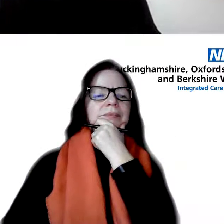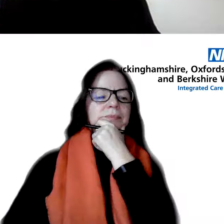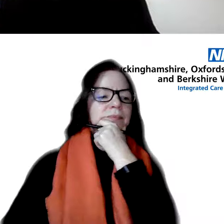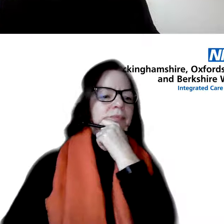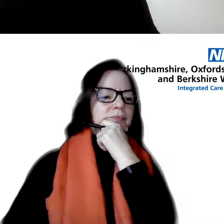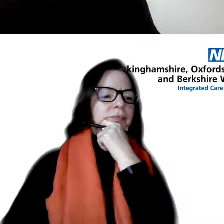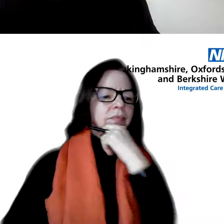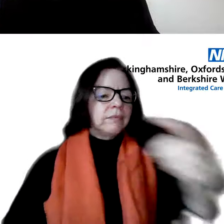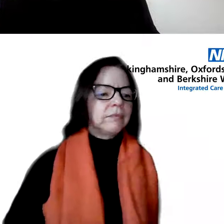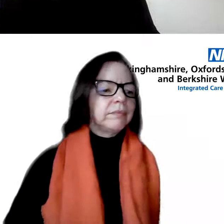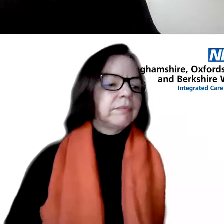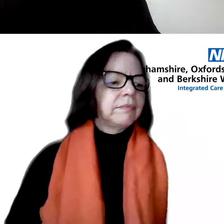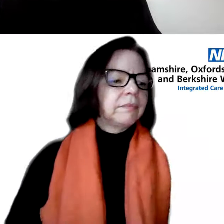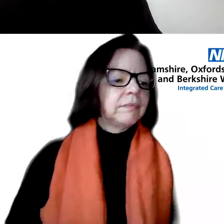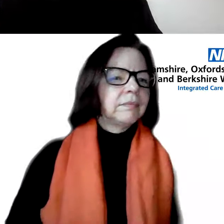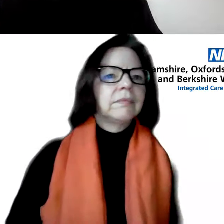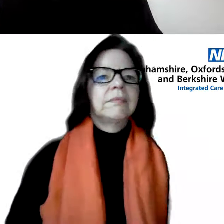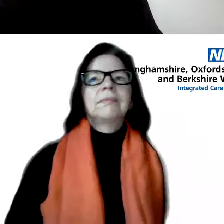also on today's session.